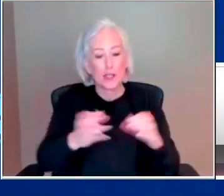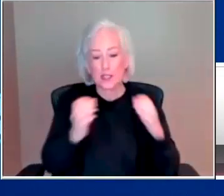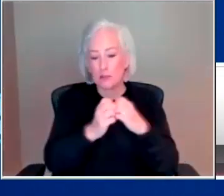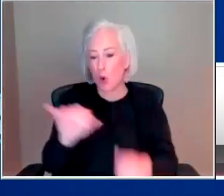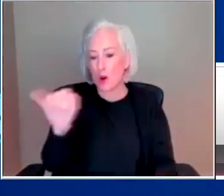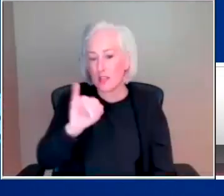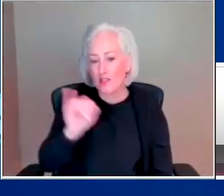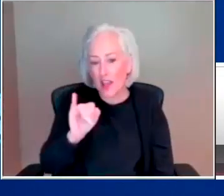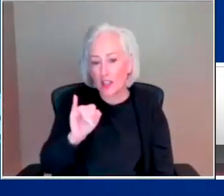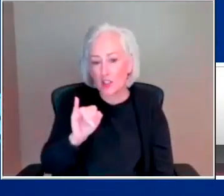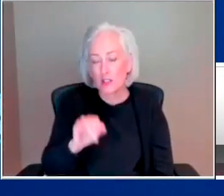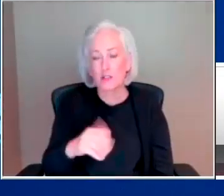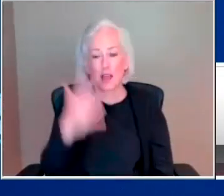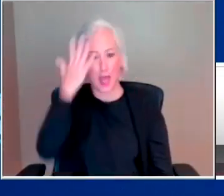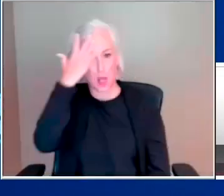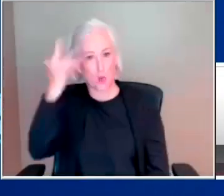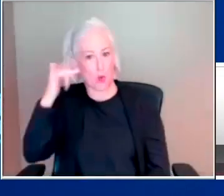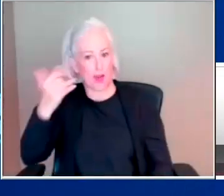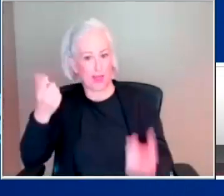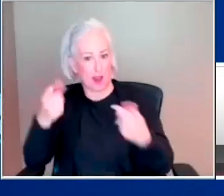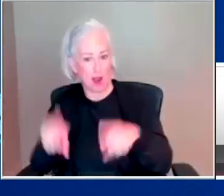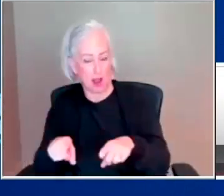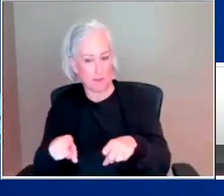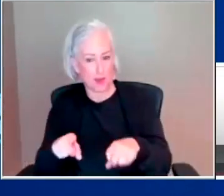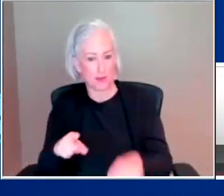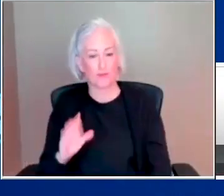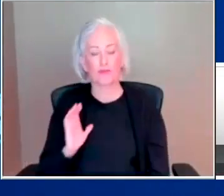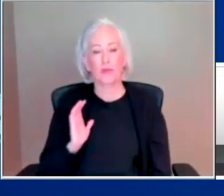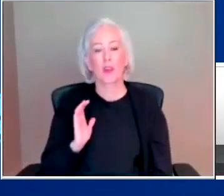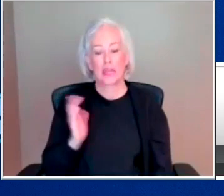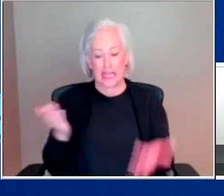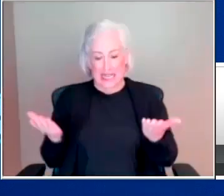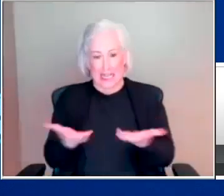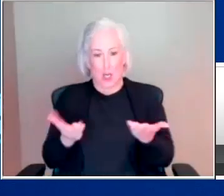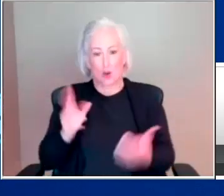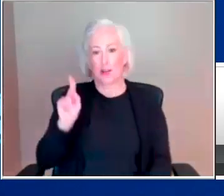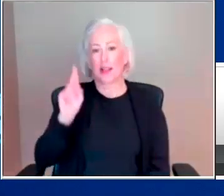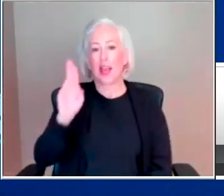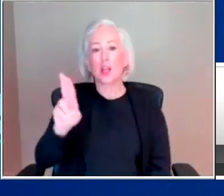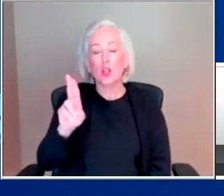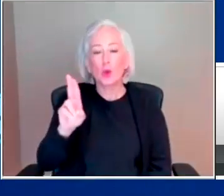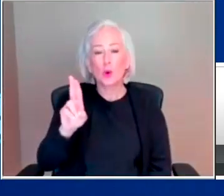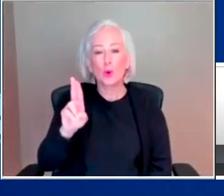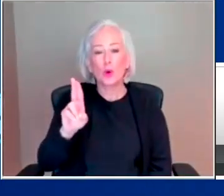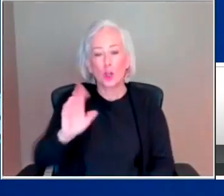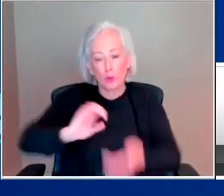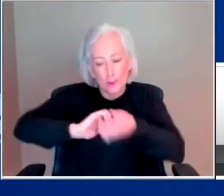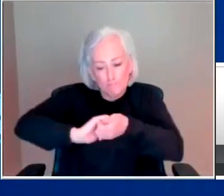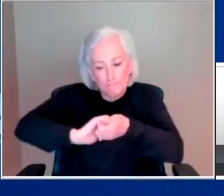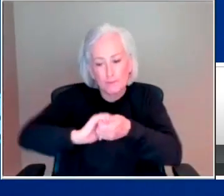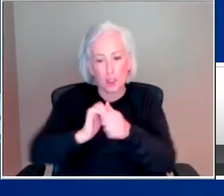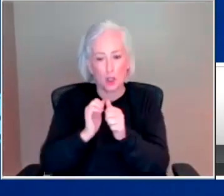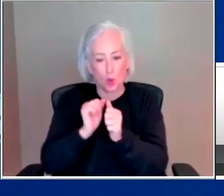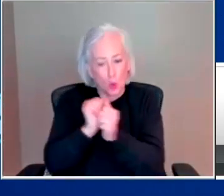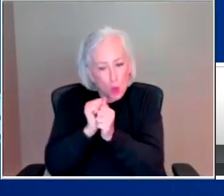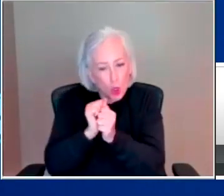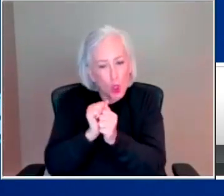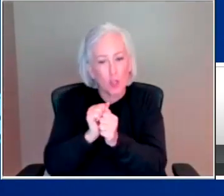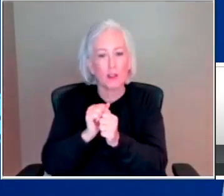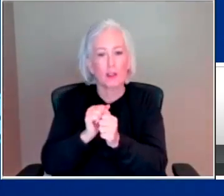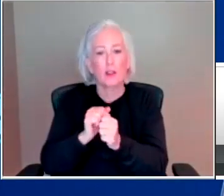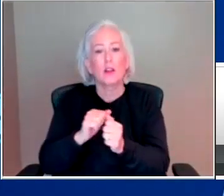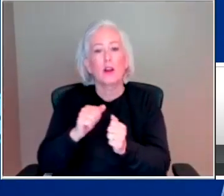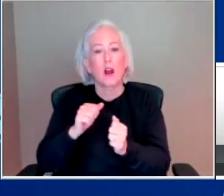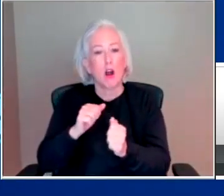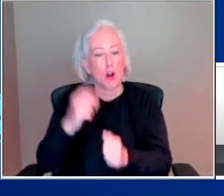to why? Certainly in our practice here at the health system, we work very closely with our neurosurgeon colleagues,